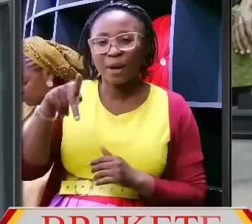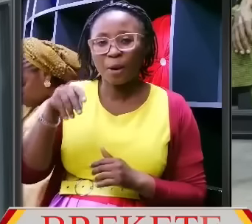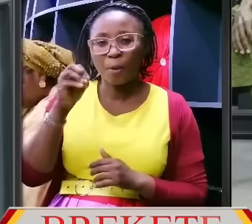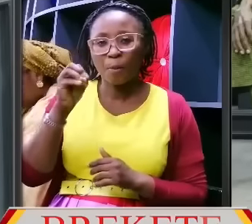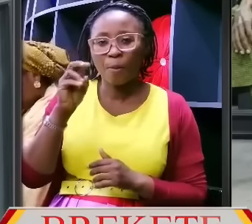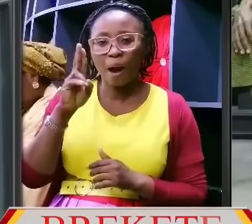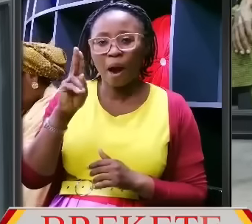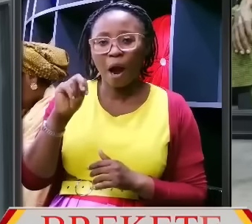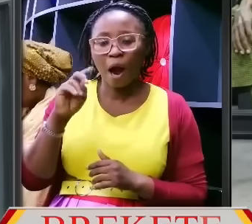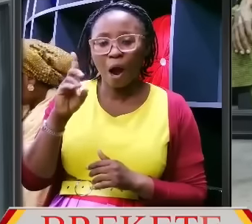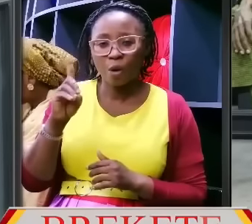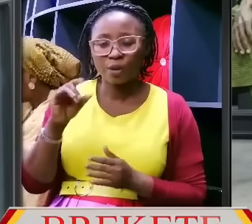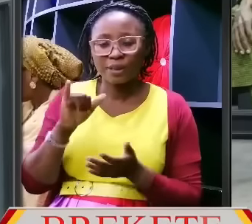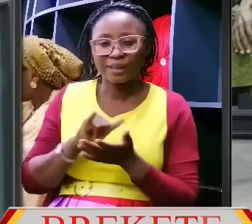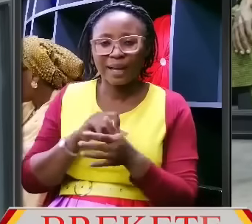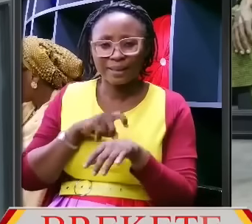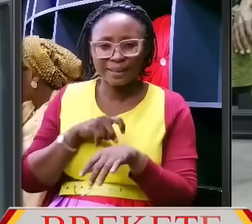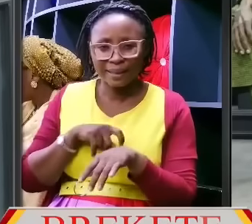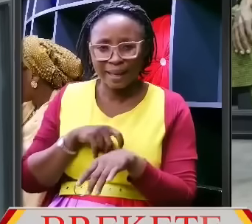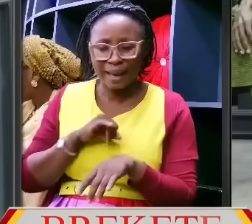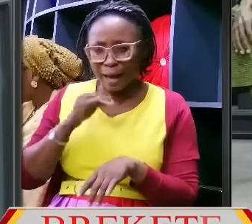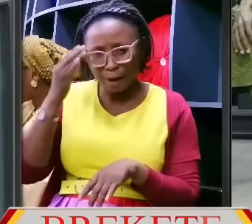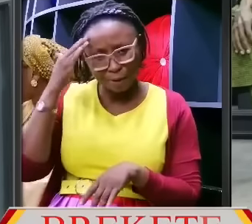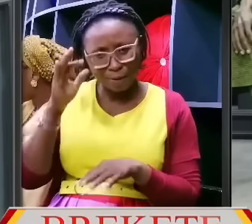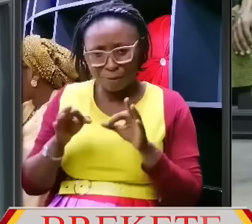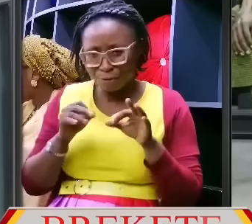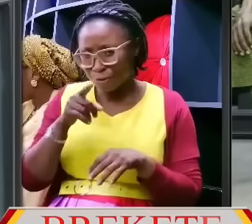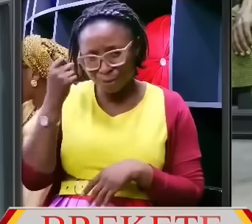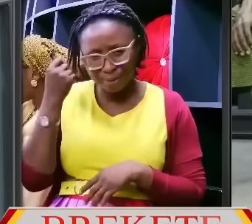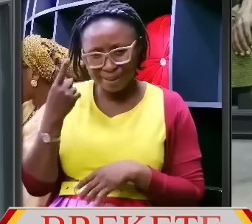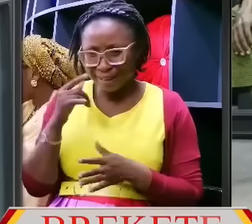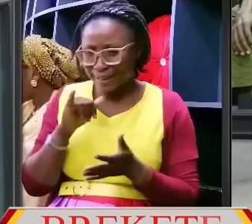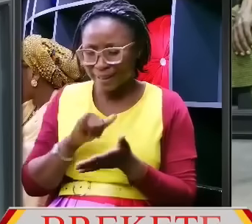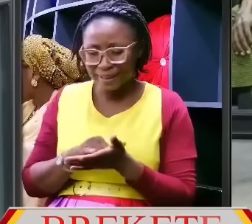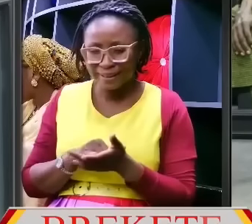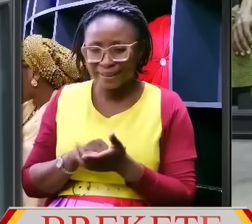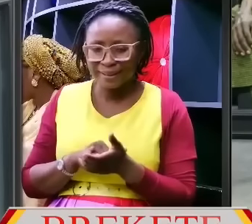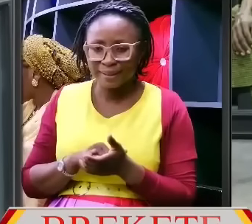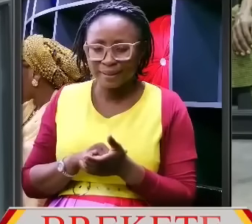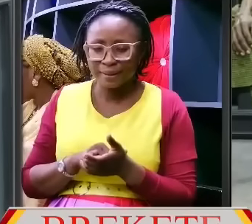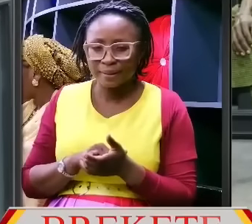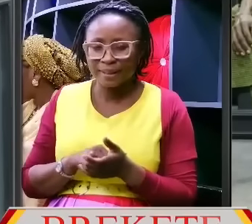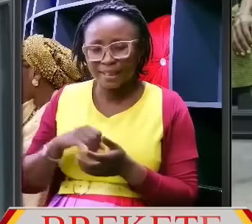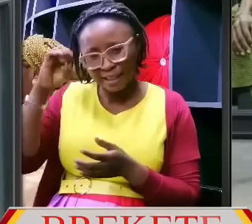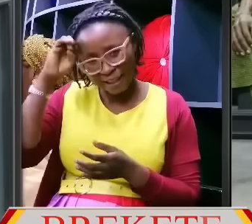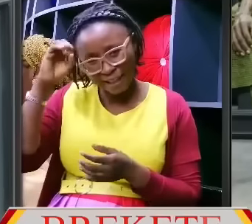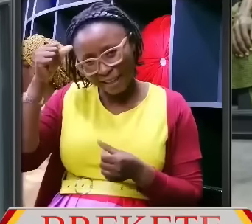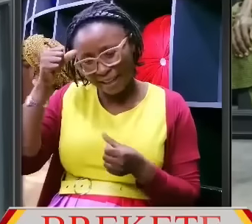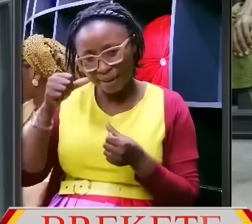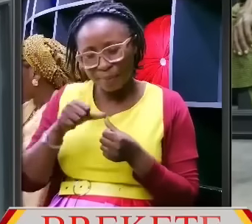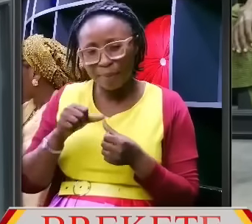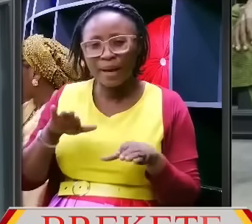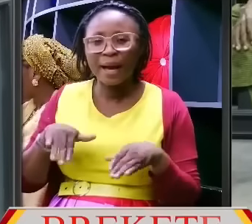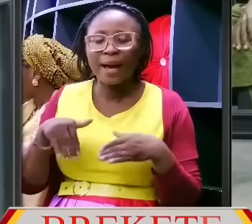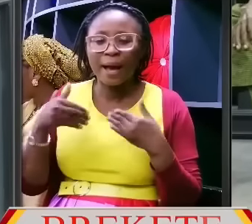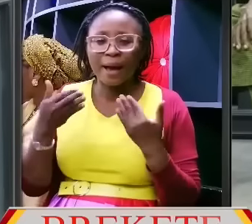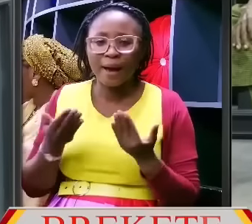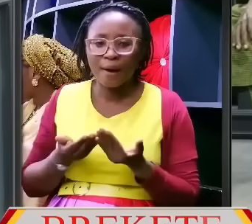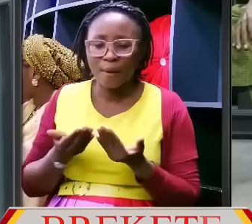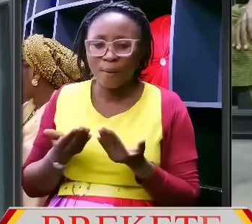that time. I don't know that now understand. £6 now they give on. Even remember